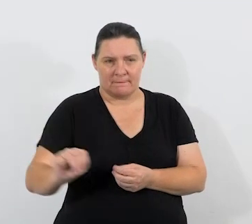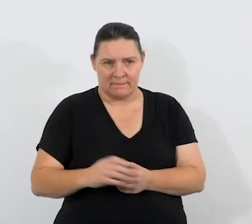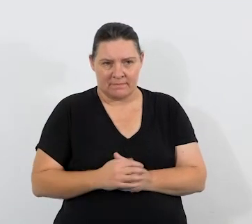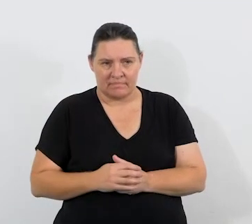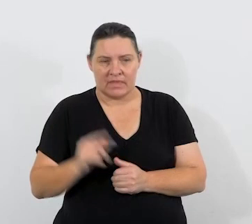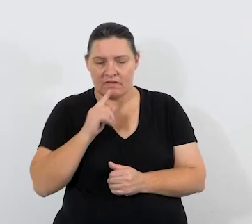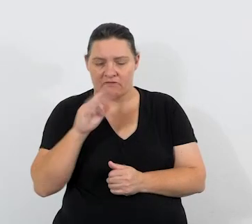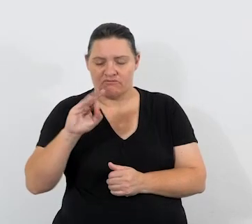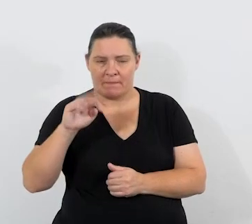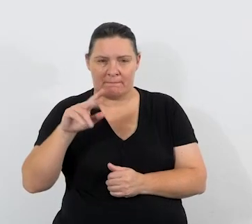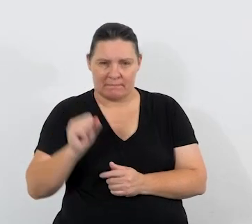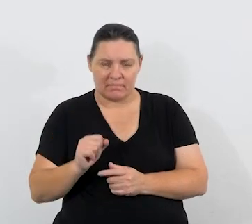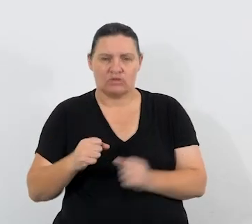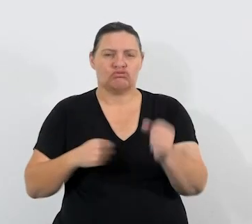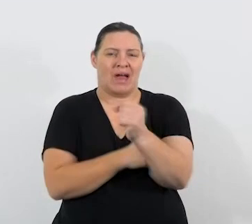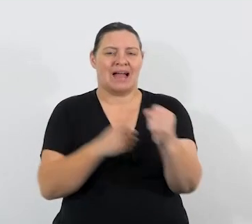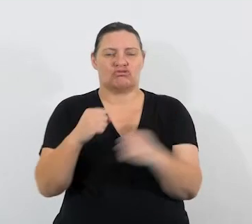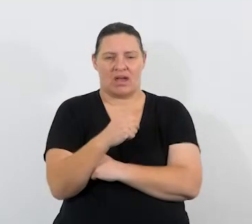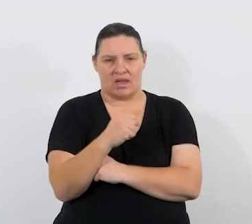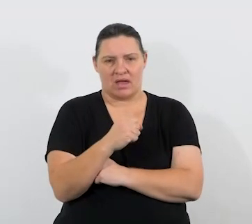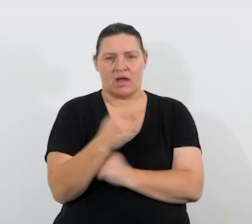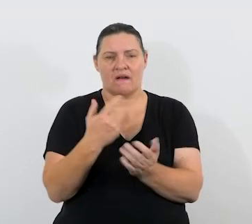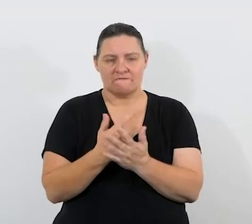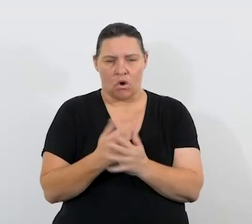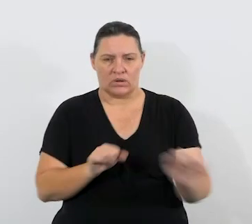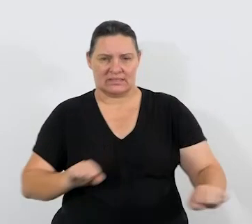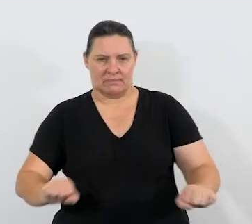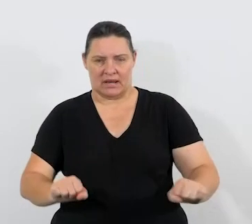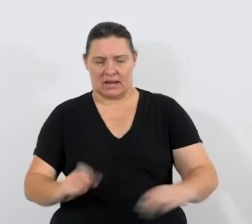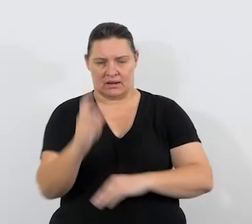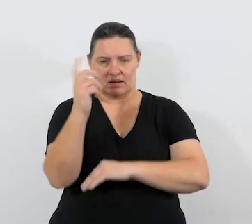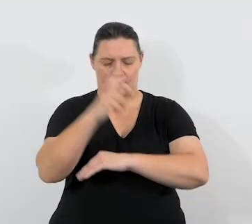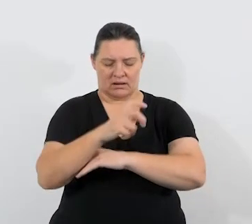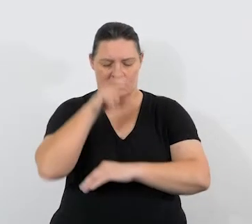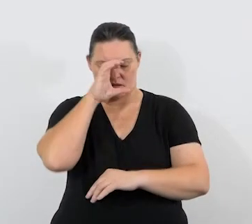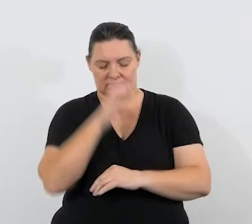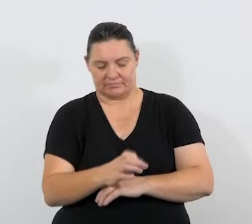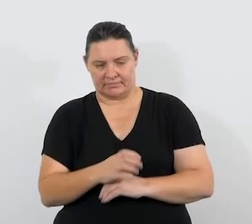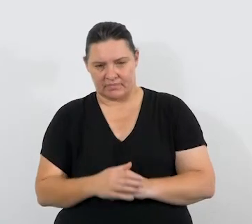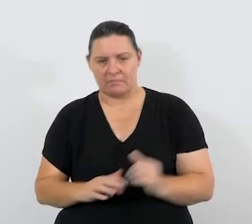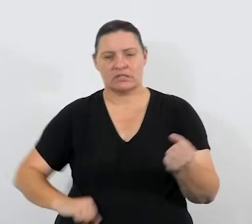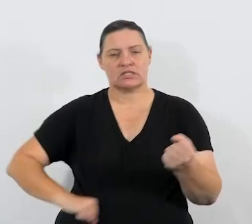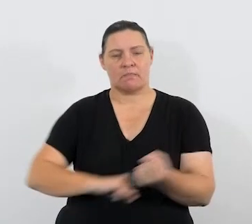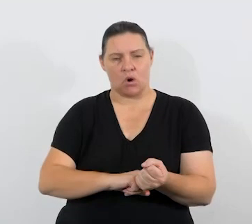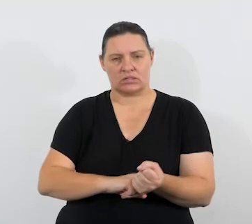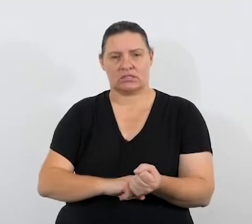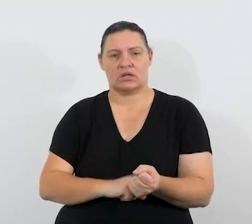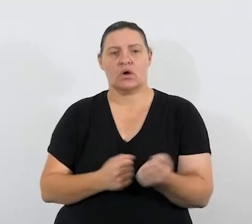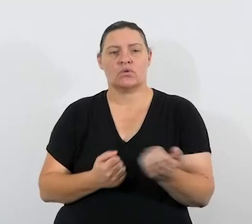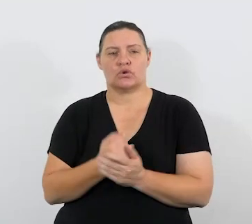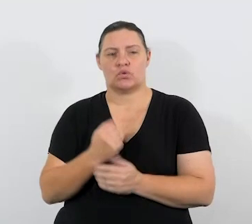here. So the frame is a rigid structure that is used for stability. The frame is supported by